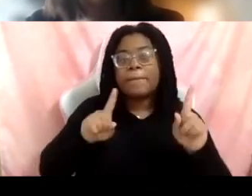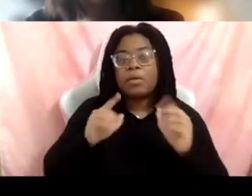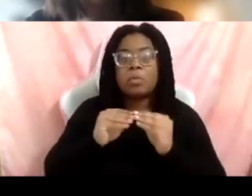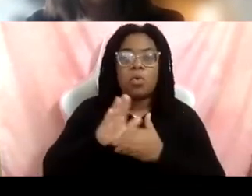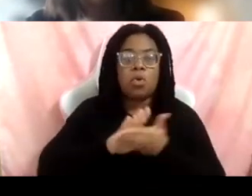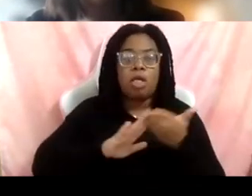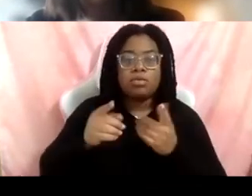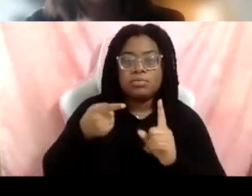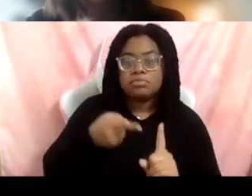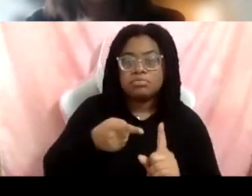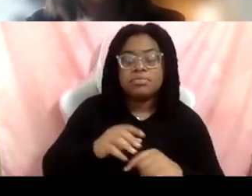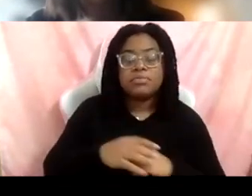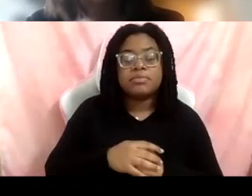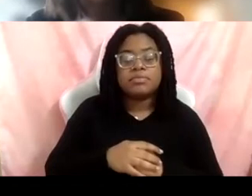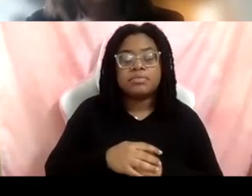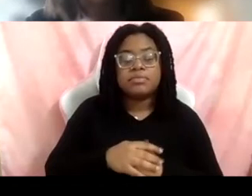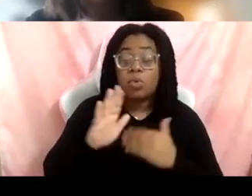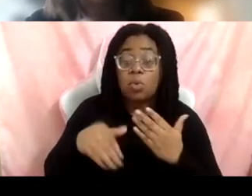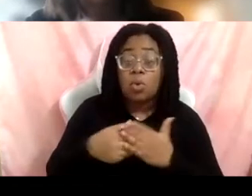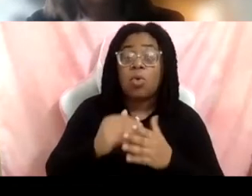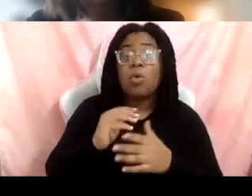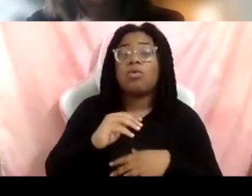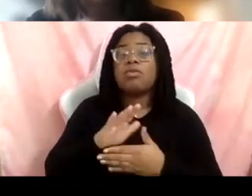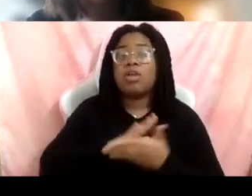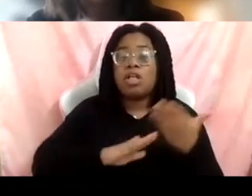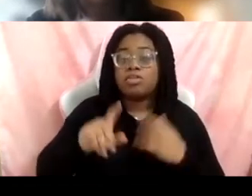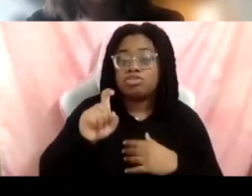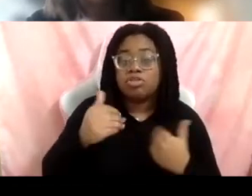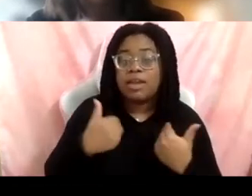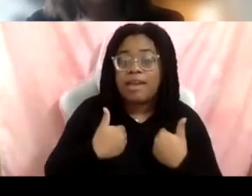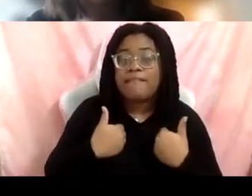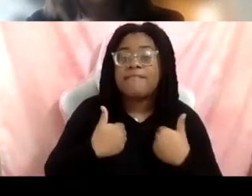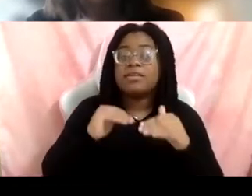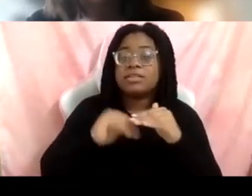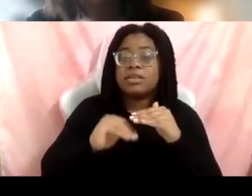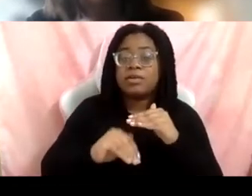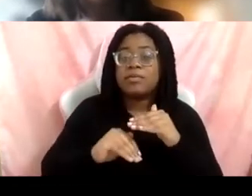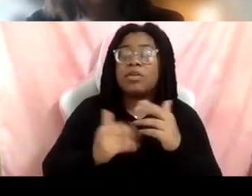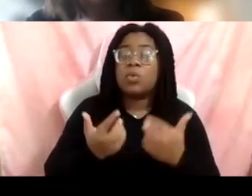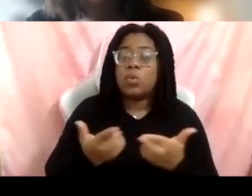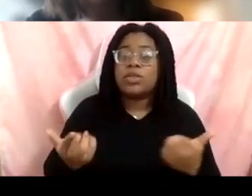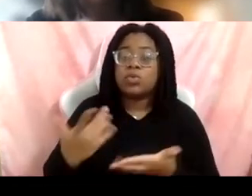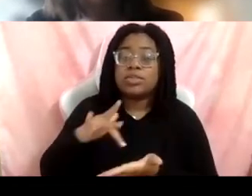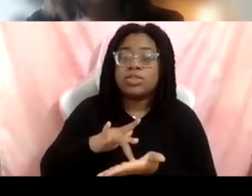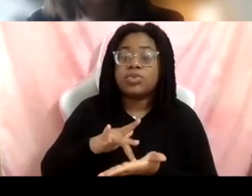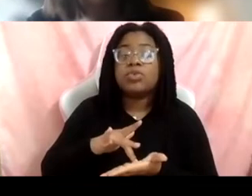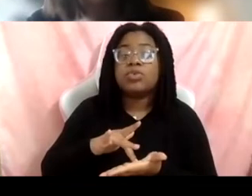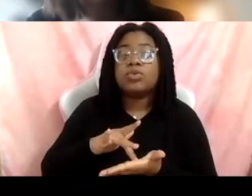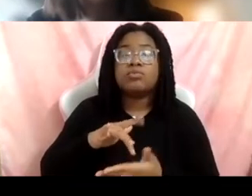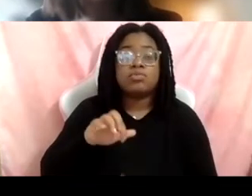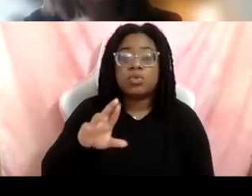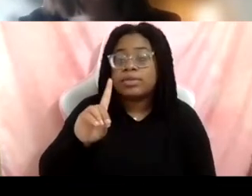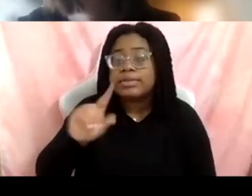college specific. But all colleges should have some sort of accessibility resource center or disability